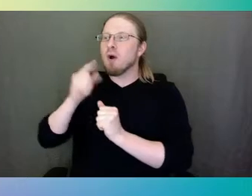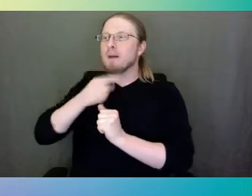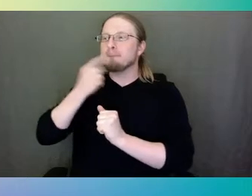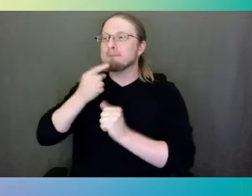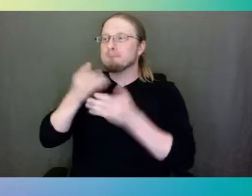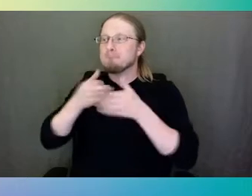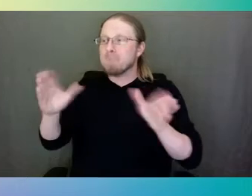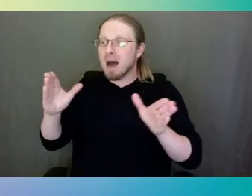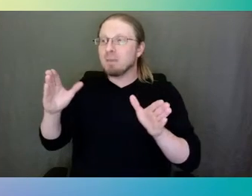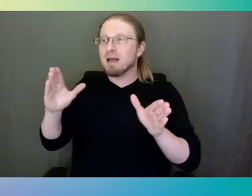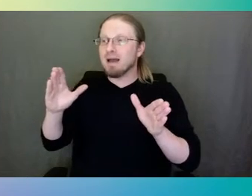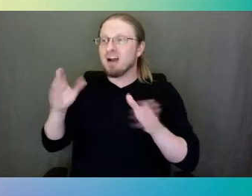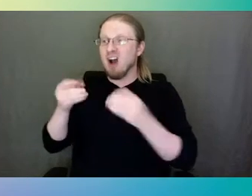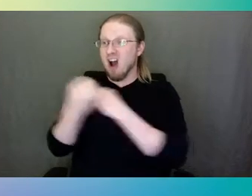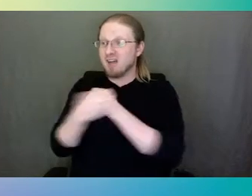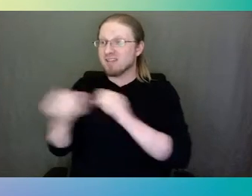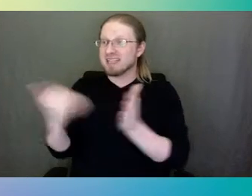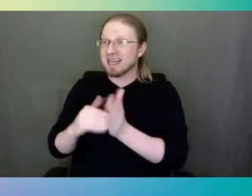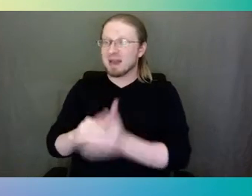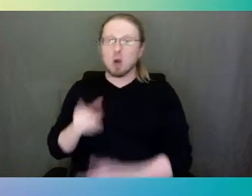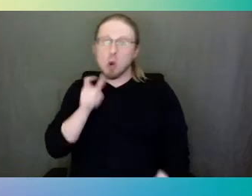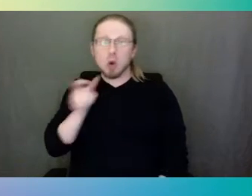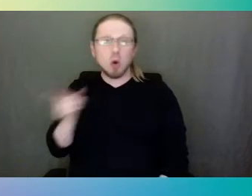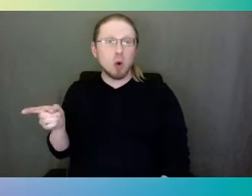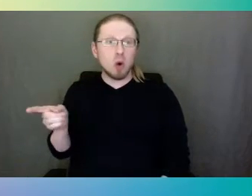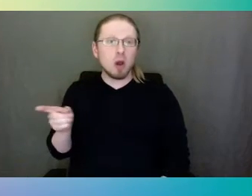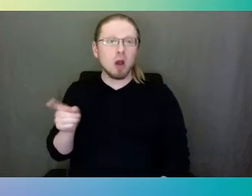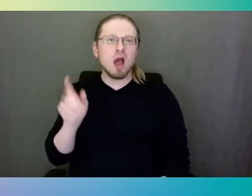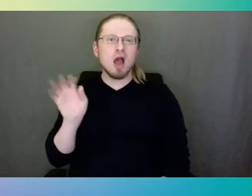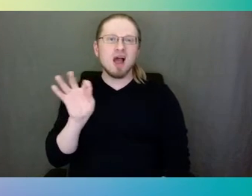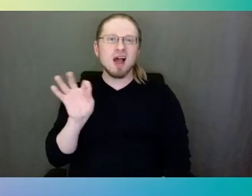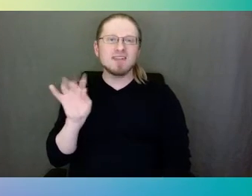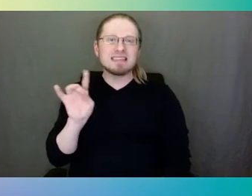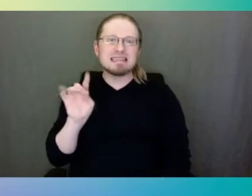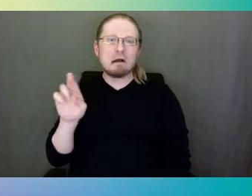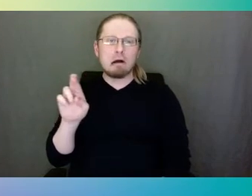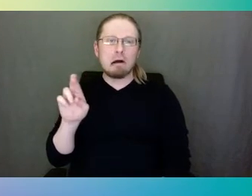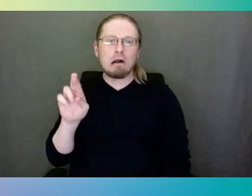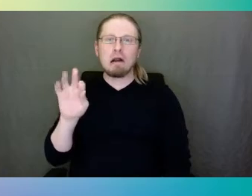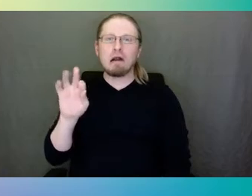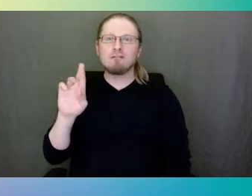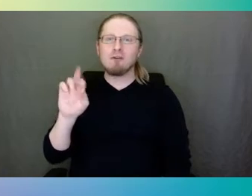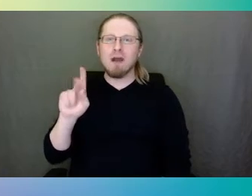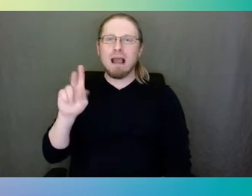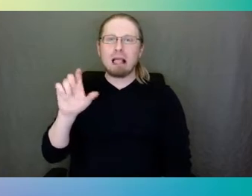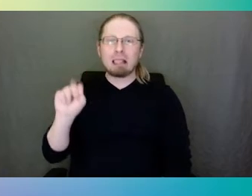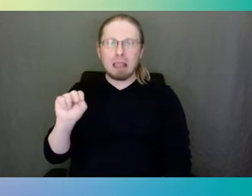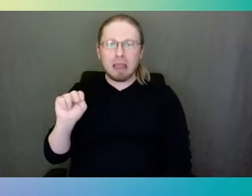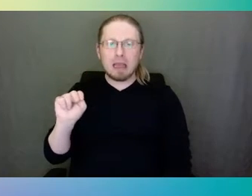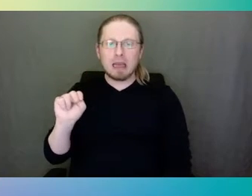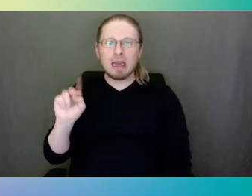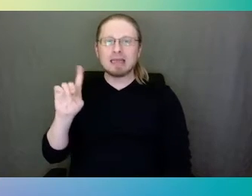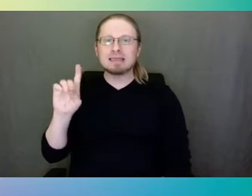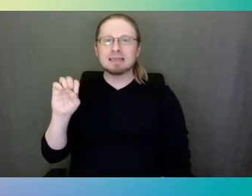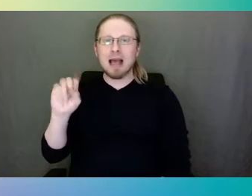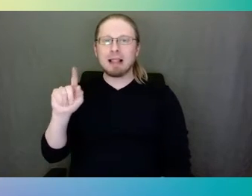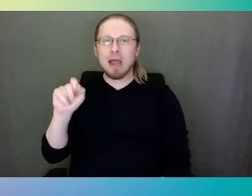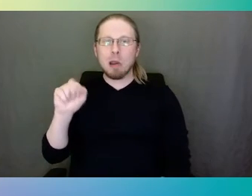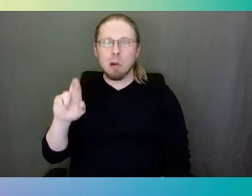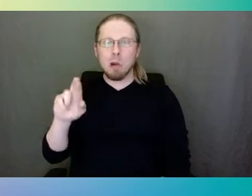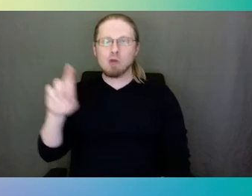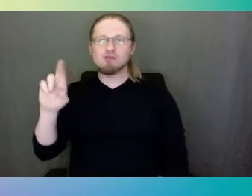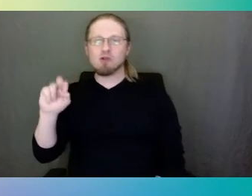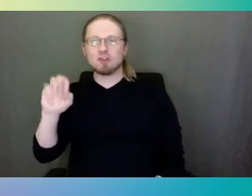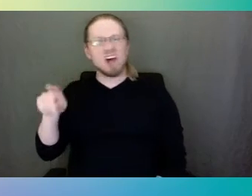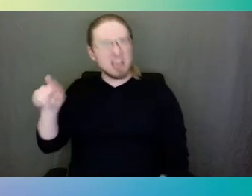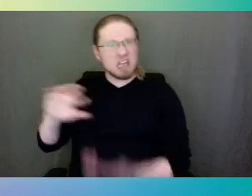Navy? Franklin Delano Roosevelt, who was elected to 4 terms as president. He's